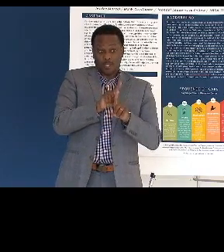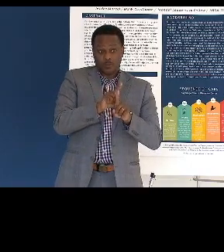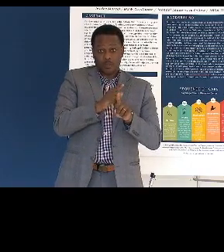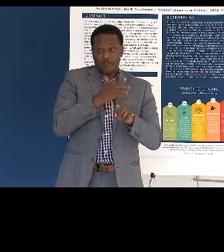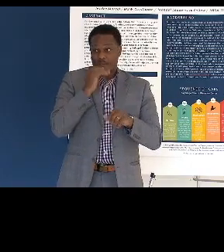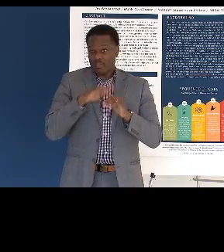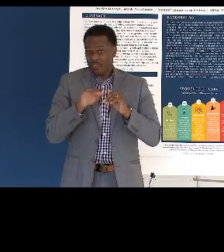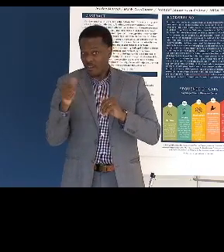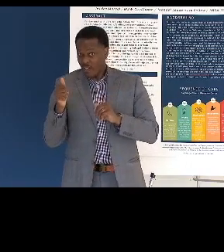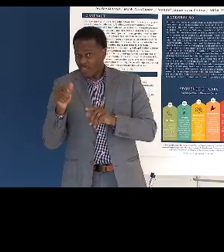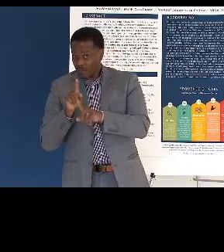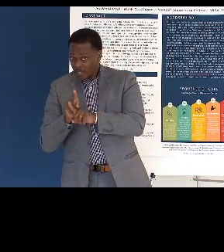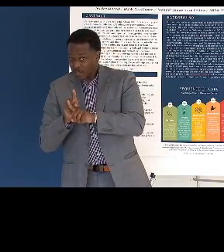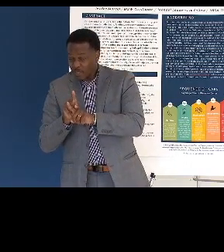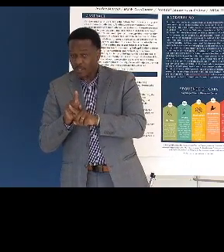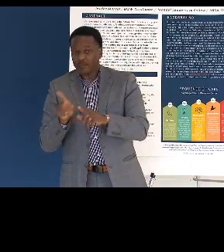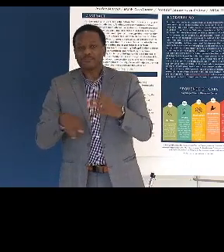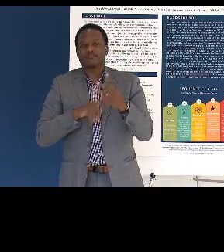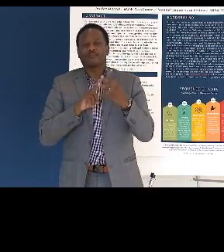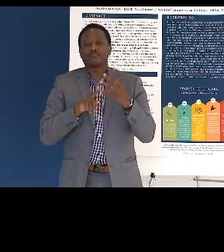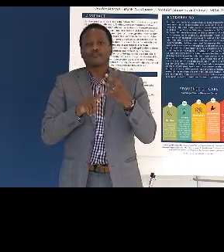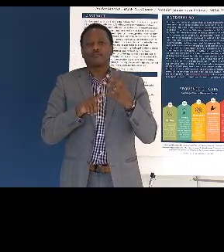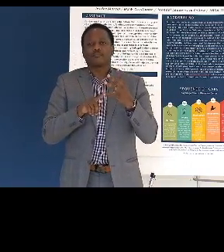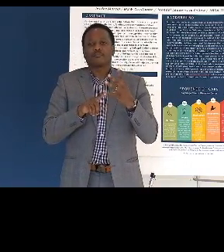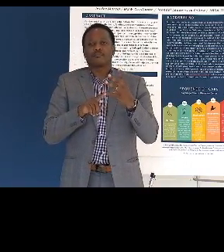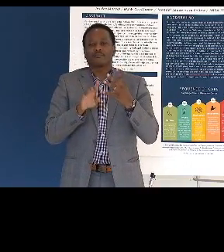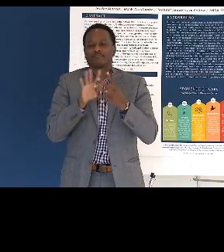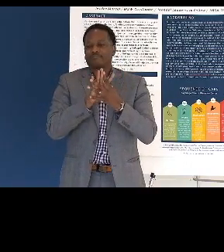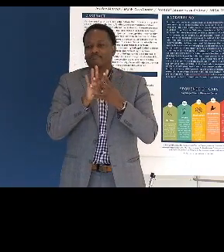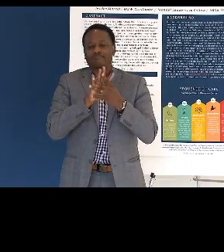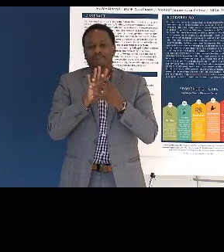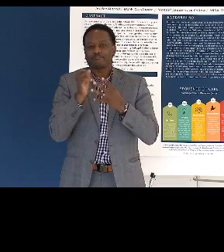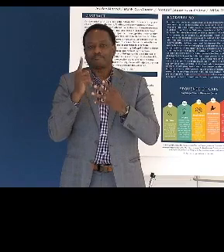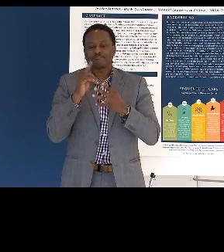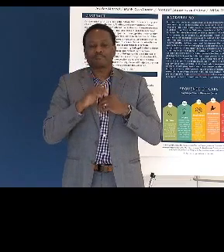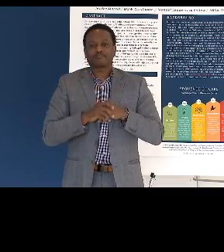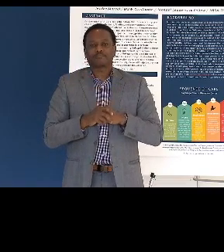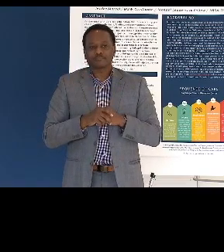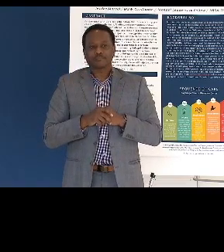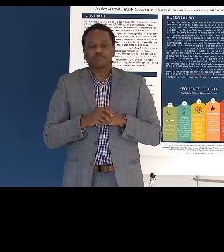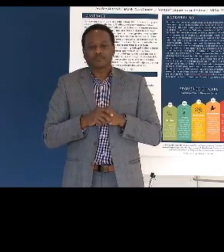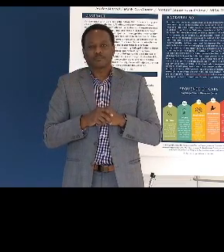mentoring? And 4, what guidelines should be implemented to foster communication?